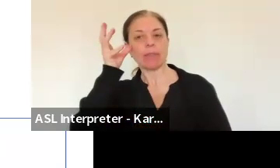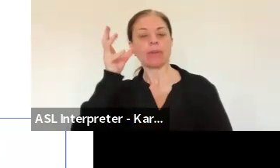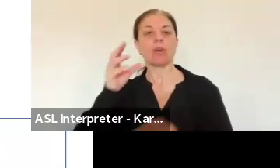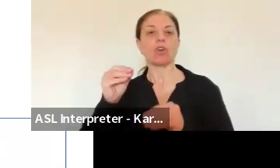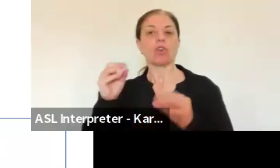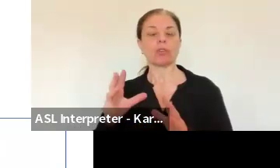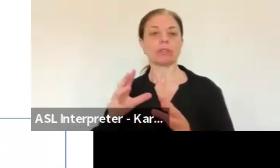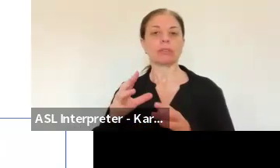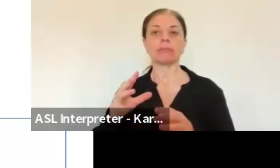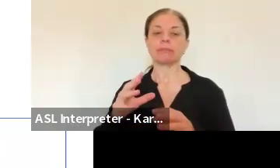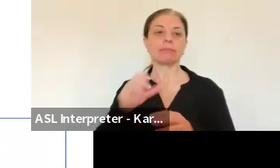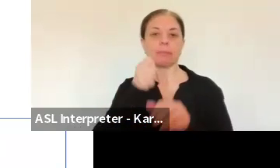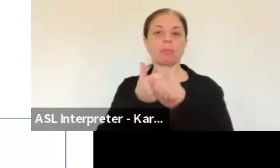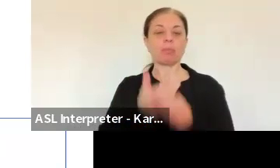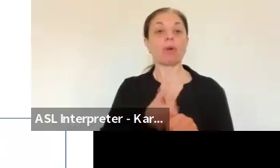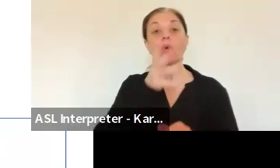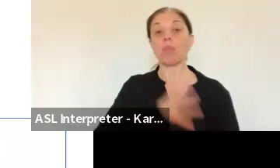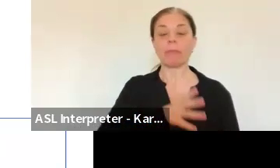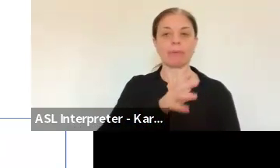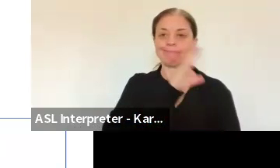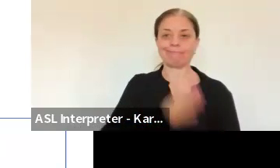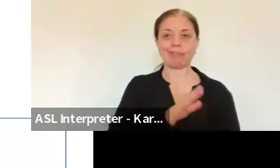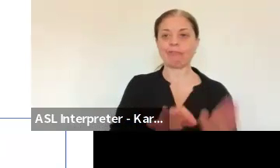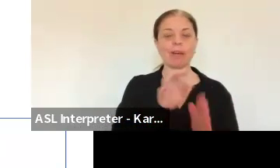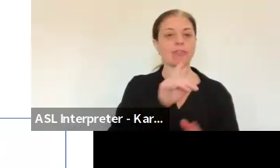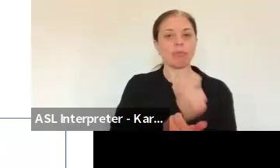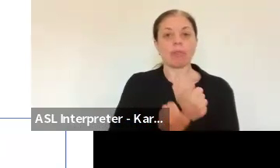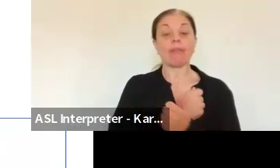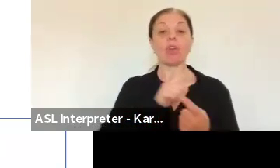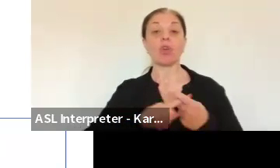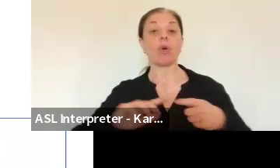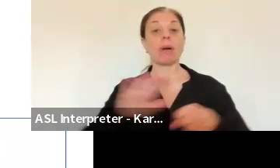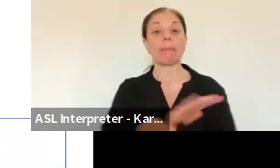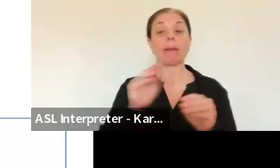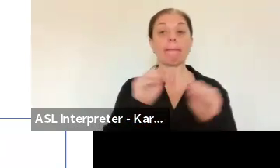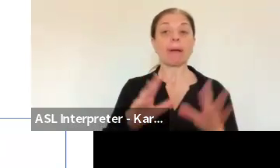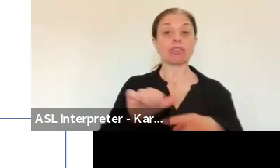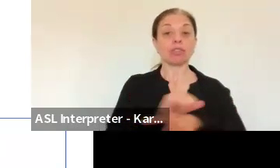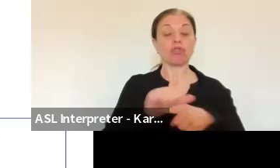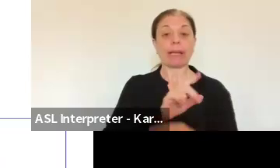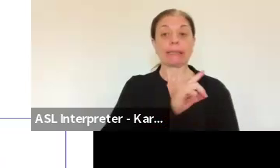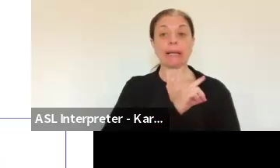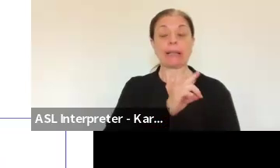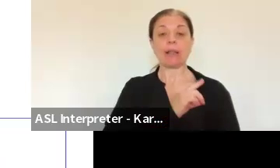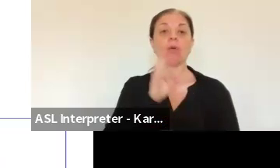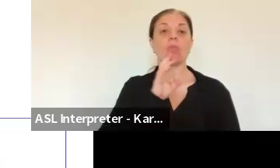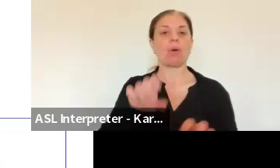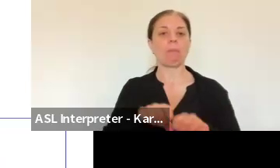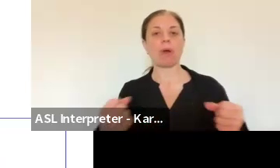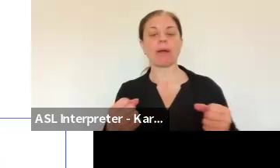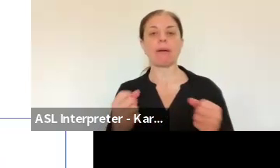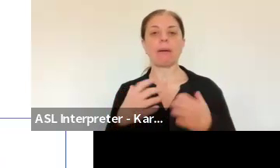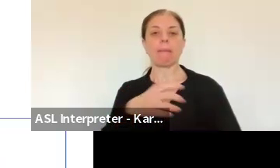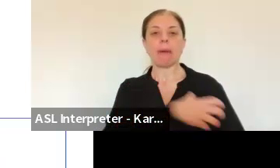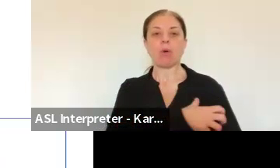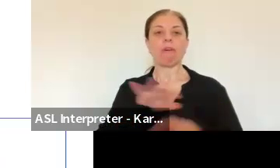the women in her family are fated to never find true love. In order to complete her magical training, Delilah is tasked with breaking a powerful family's